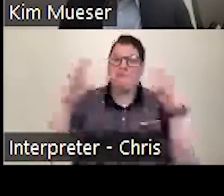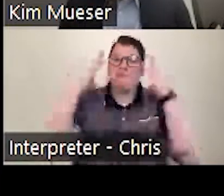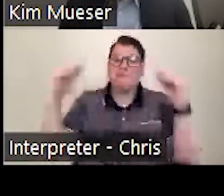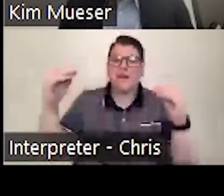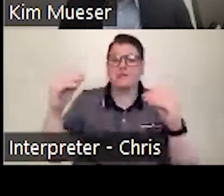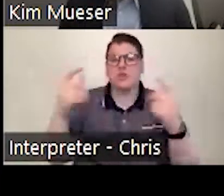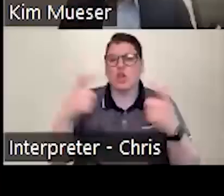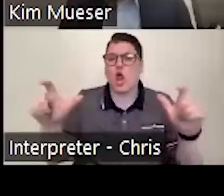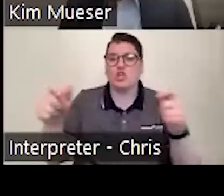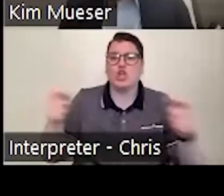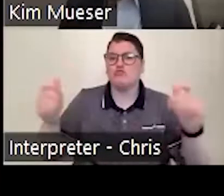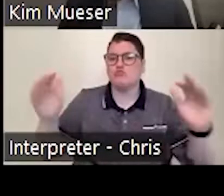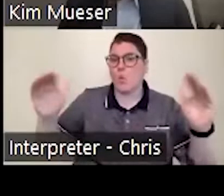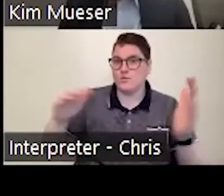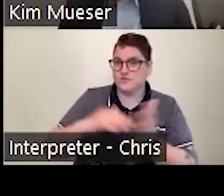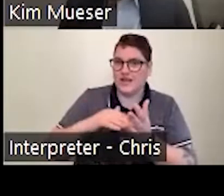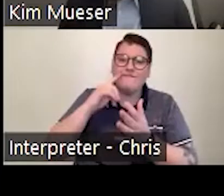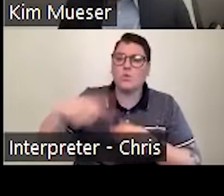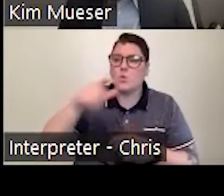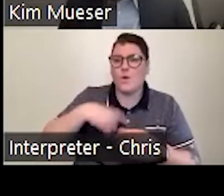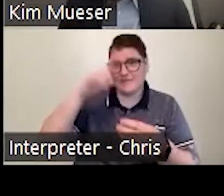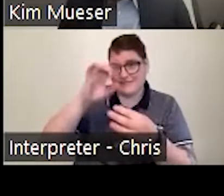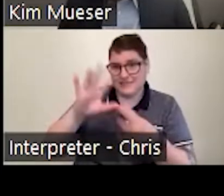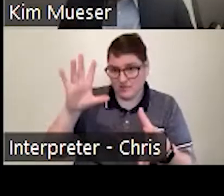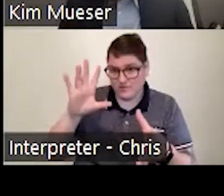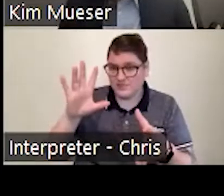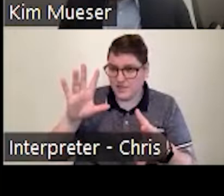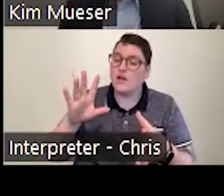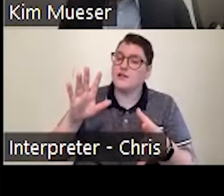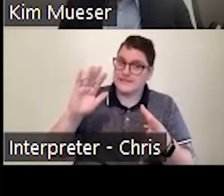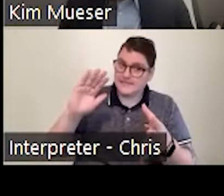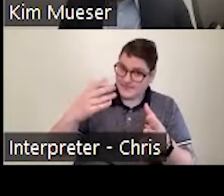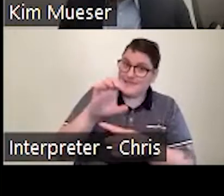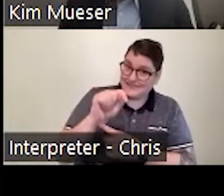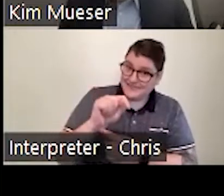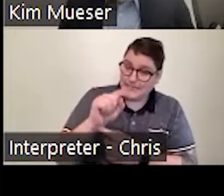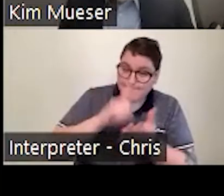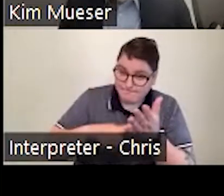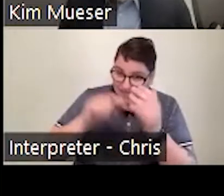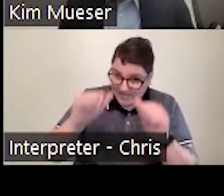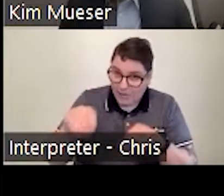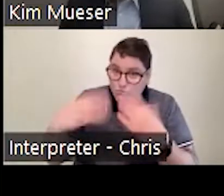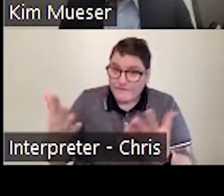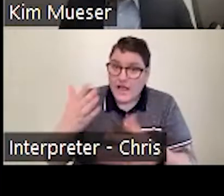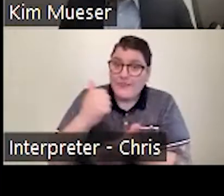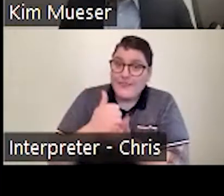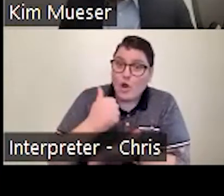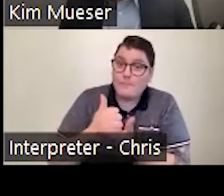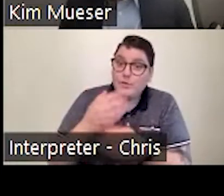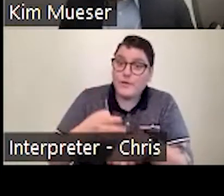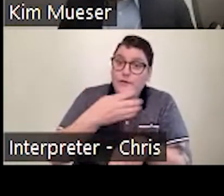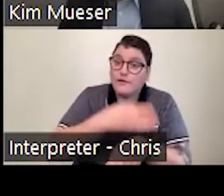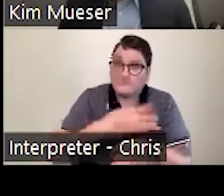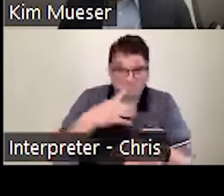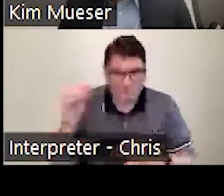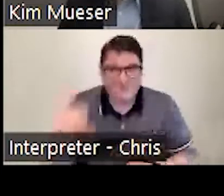with psychotic disorders that exposure therapy can be provided. It provides therapeutic relief from PTSD symptoms.